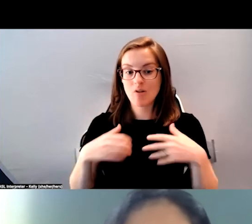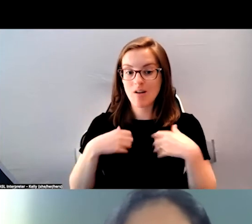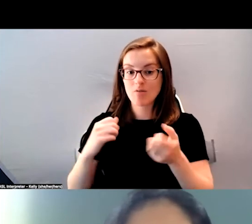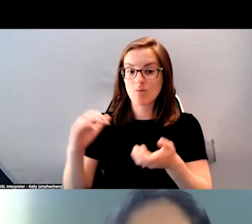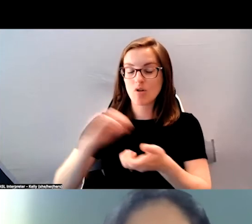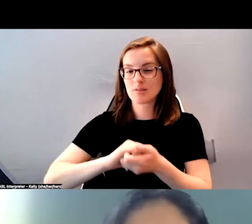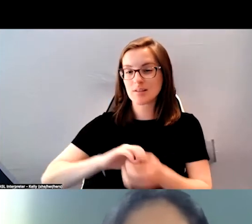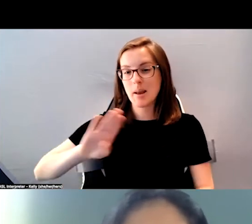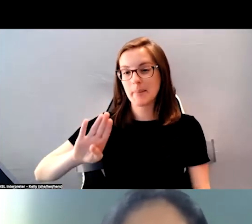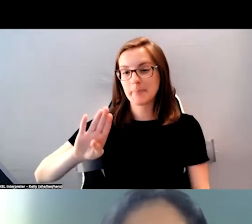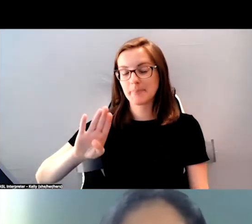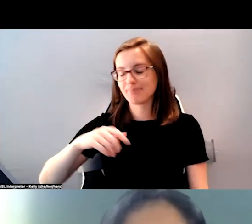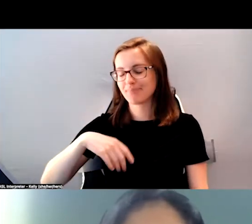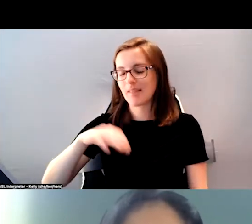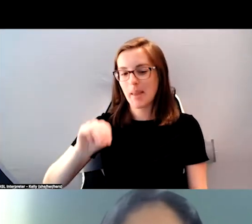as MBHP.